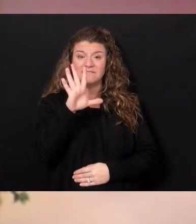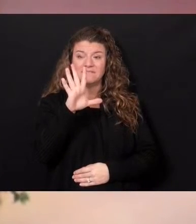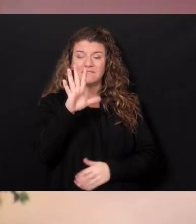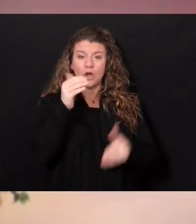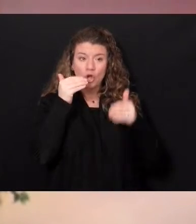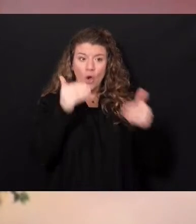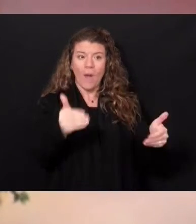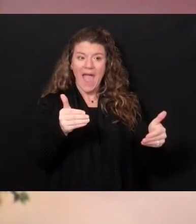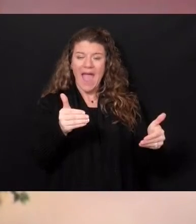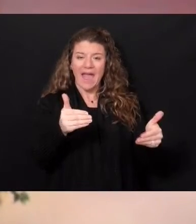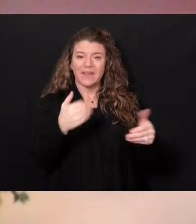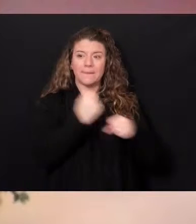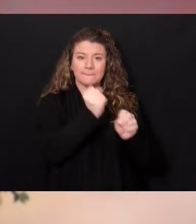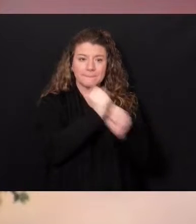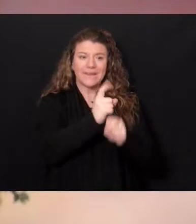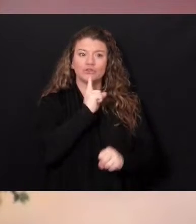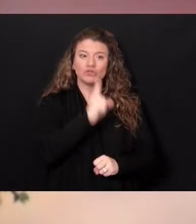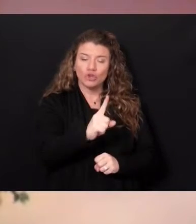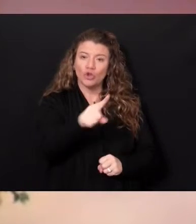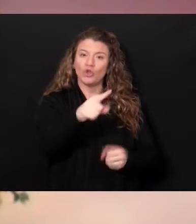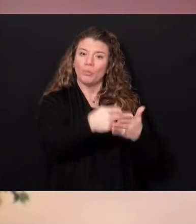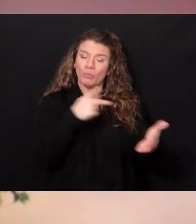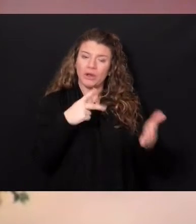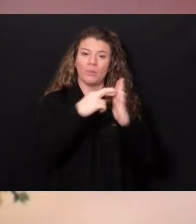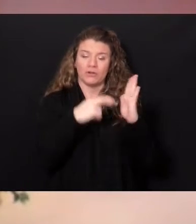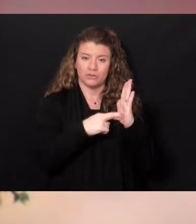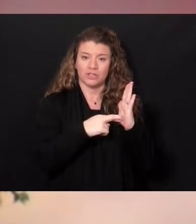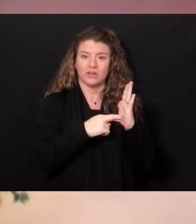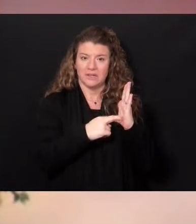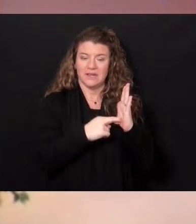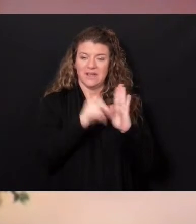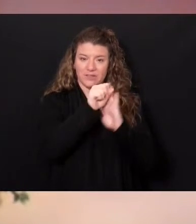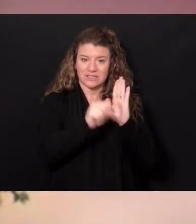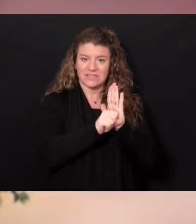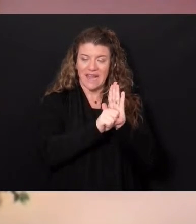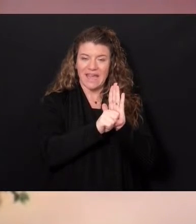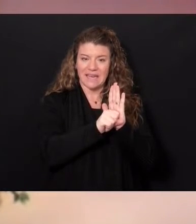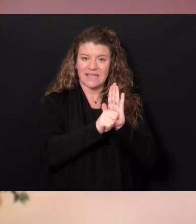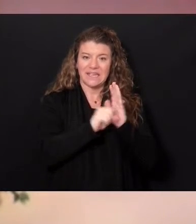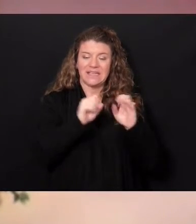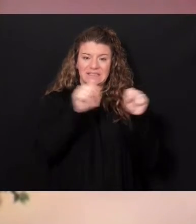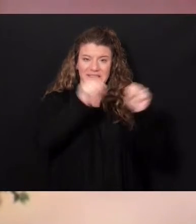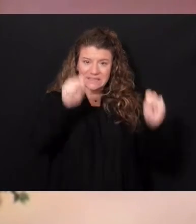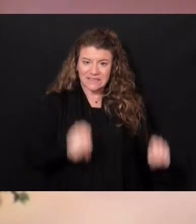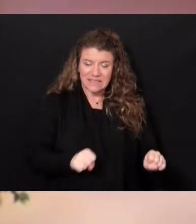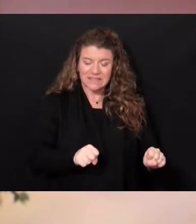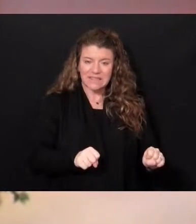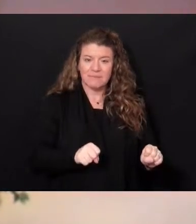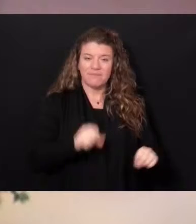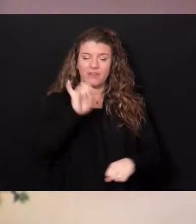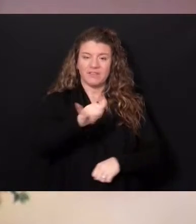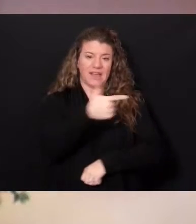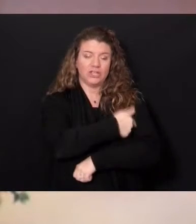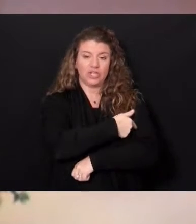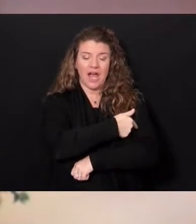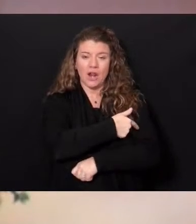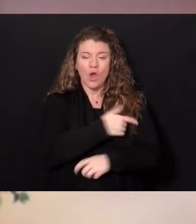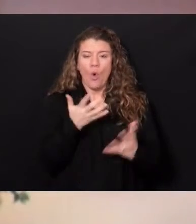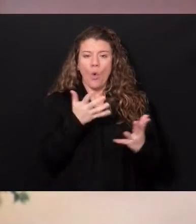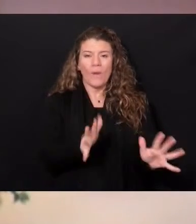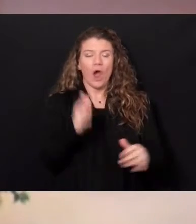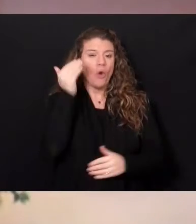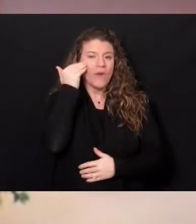and really make sure that you pre-register in our state surveillance system, pre-registration system. We